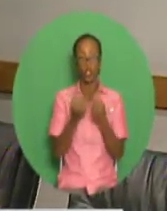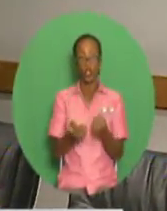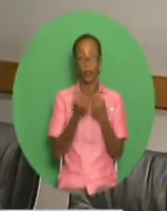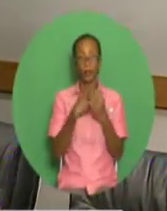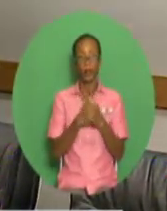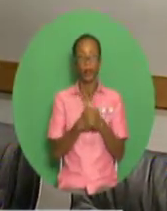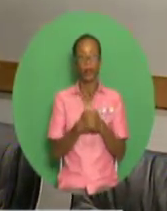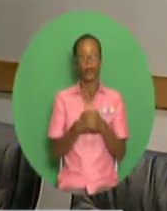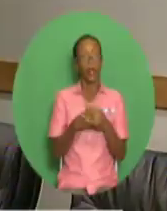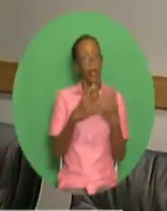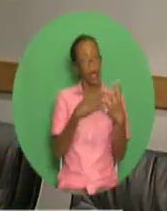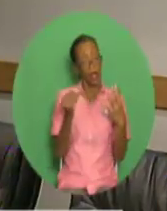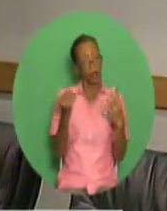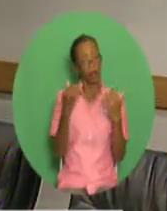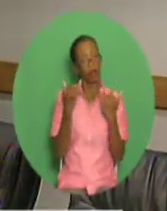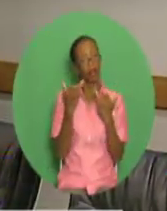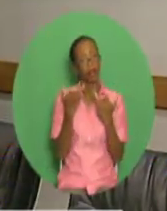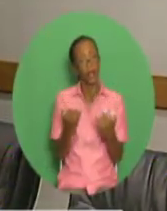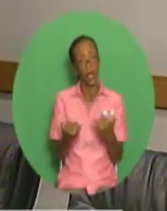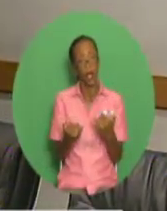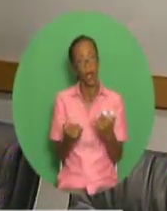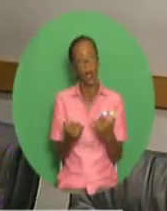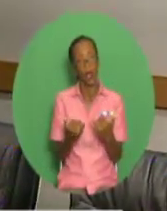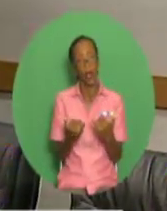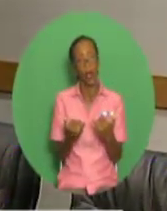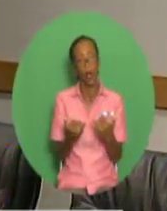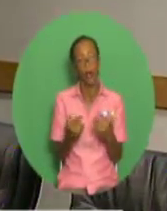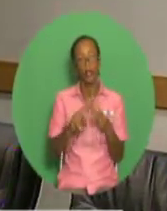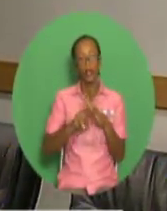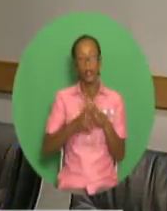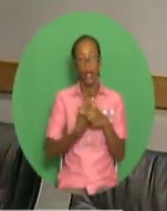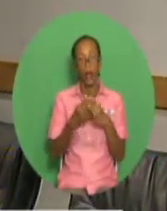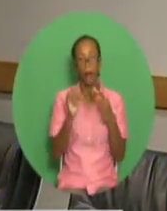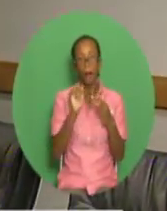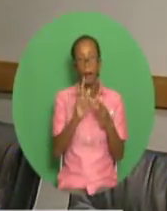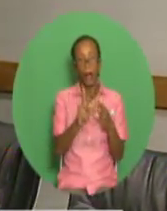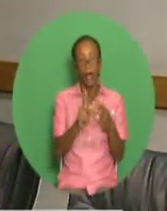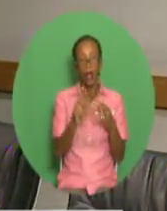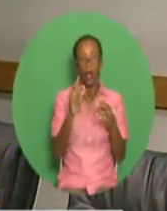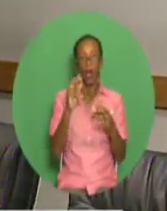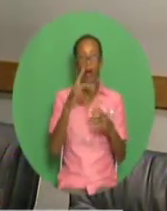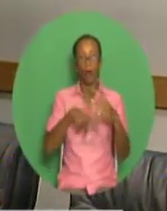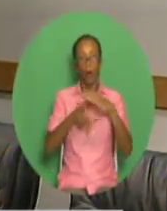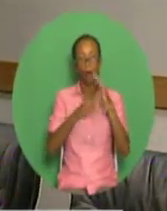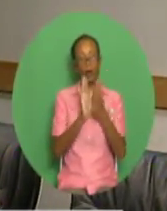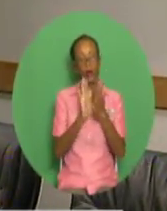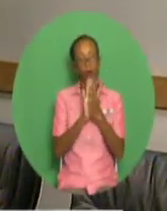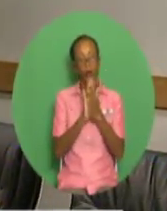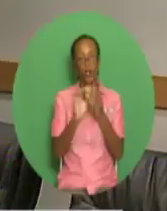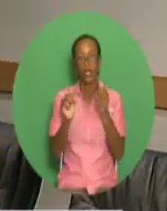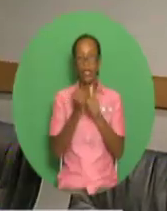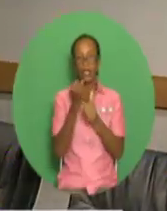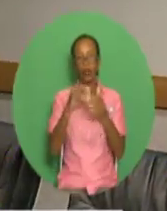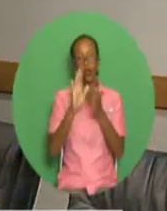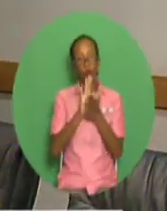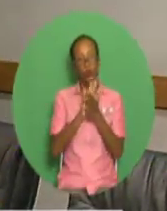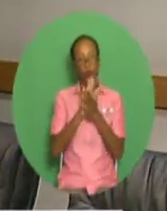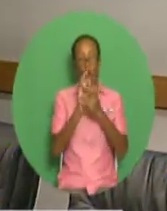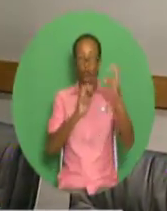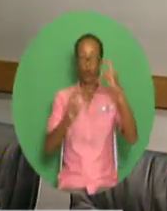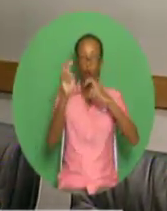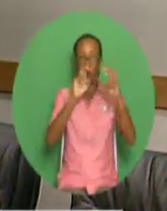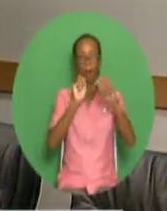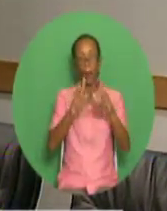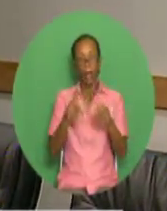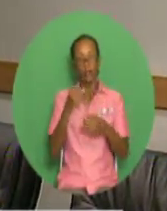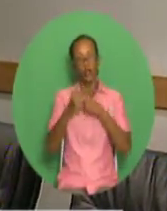what we have mandated from a number of the NGBs is to start back primary school tournaments and secondary school tournaments. And a number of them have started that